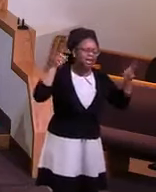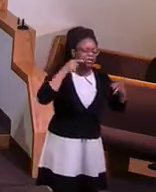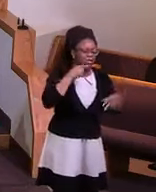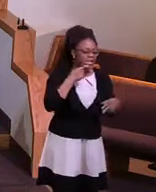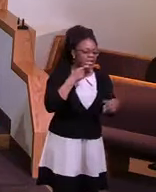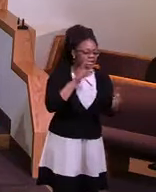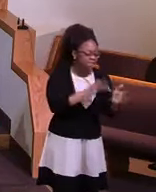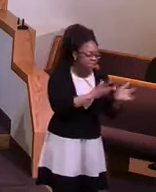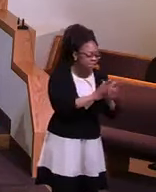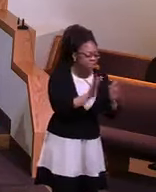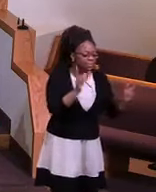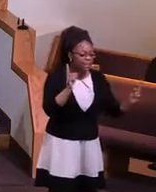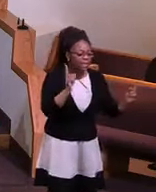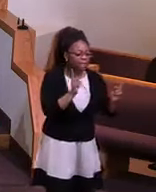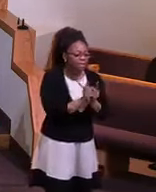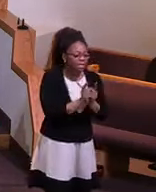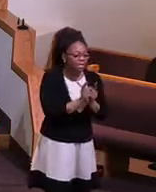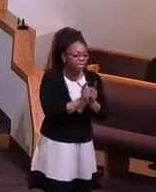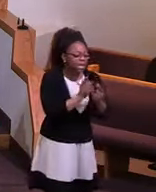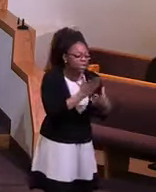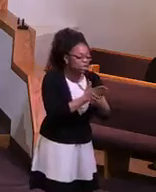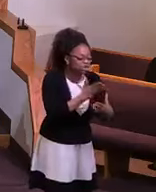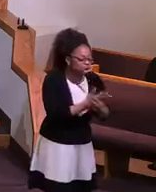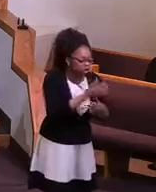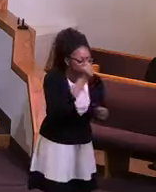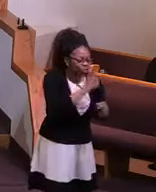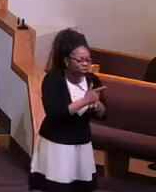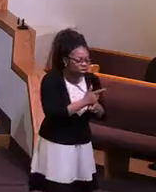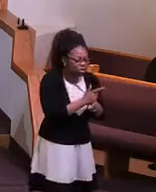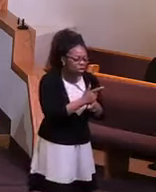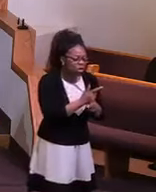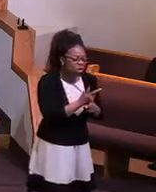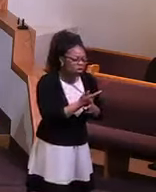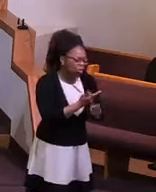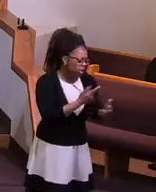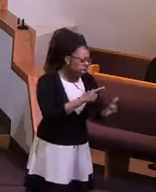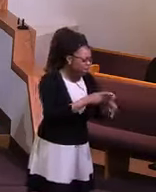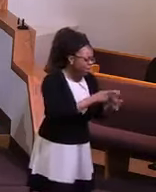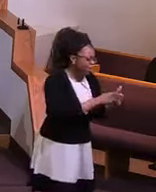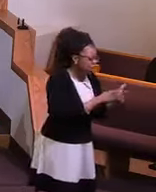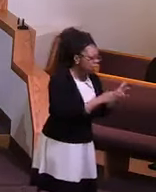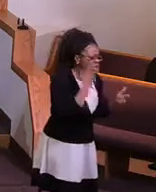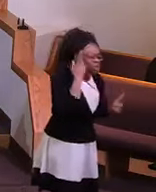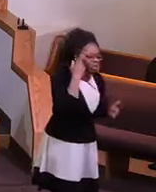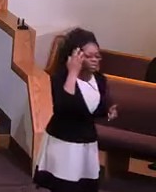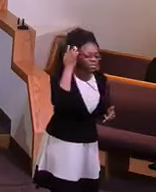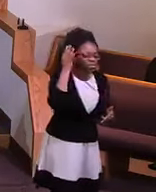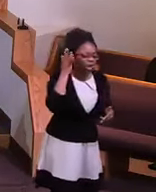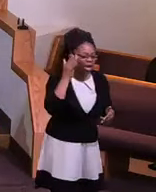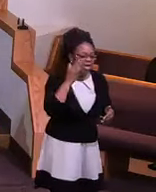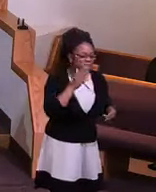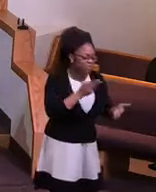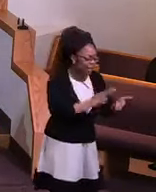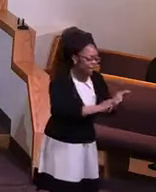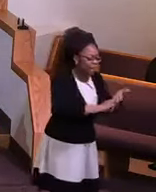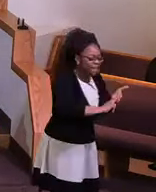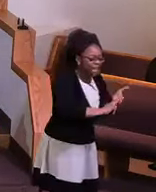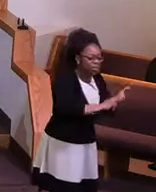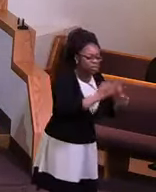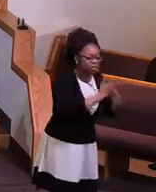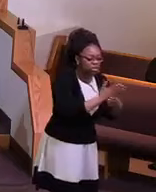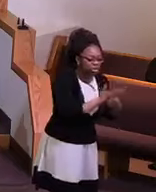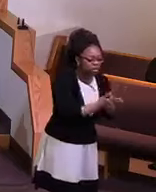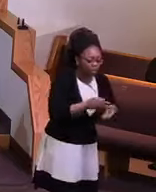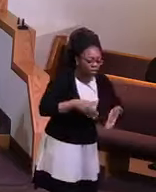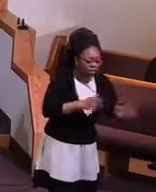a disturbed brother. So we're going to look at 3 reasons why this brother has been labeled disturbed, and then we're going to really let you go so you can get